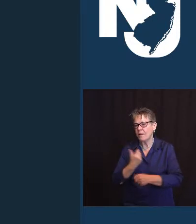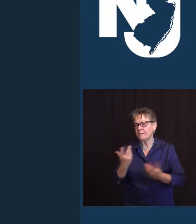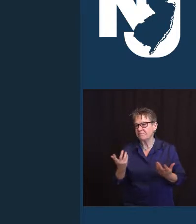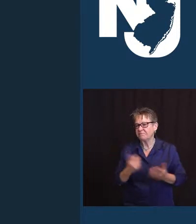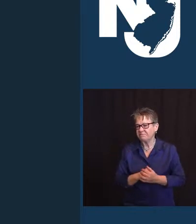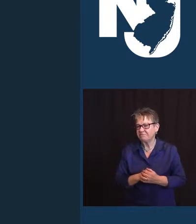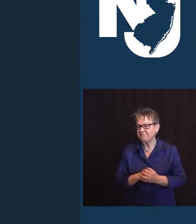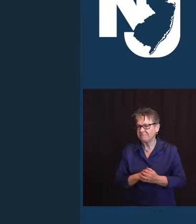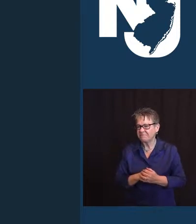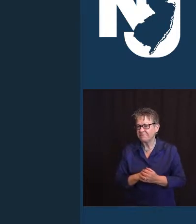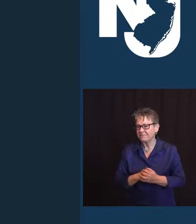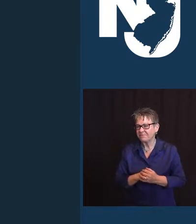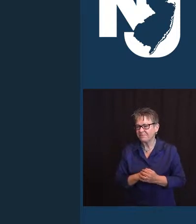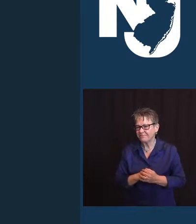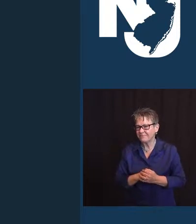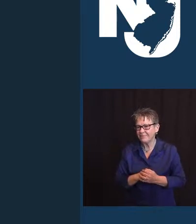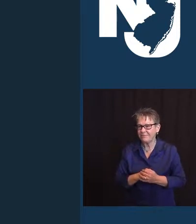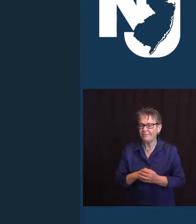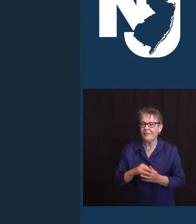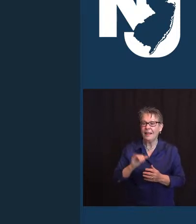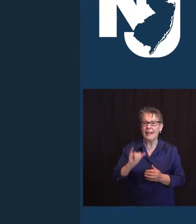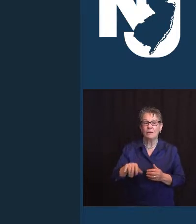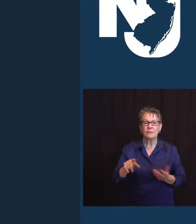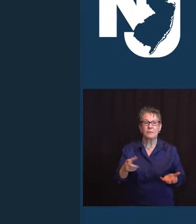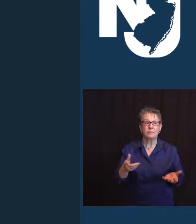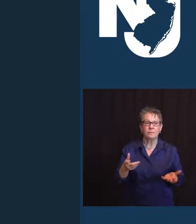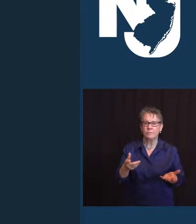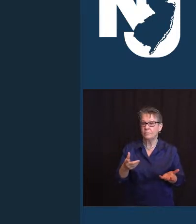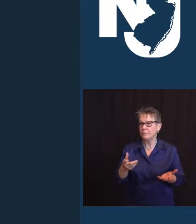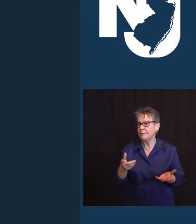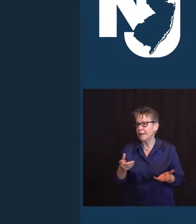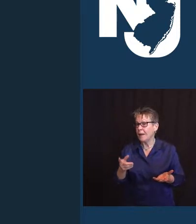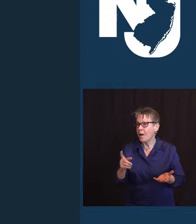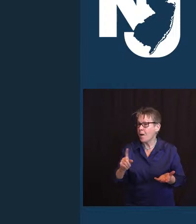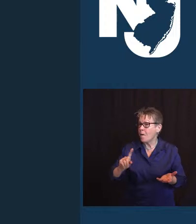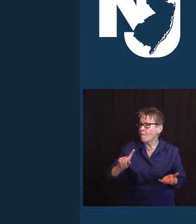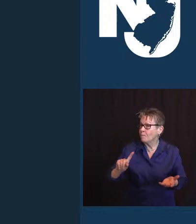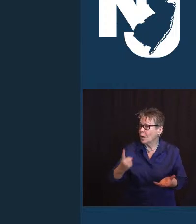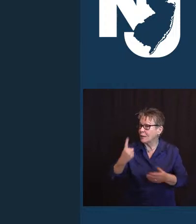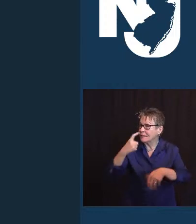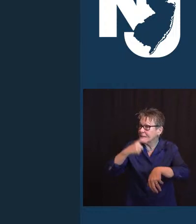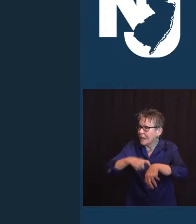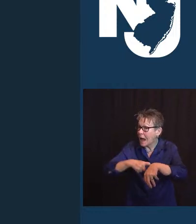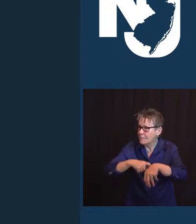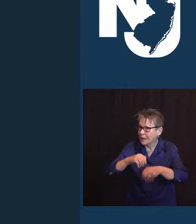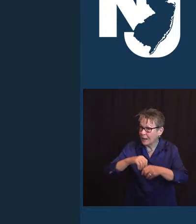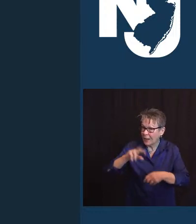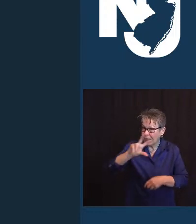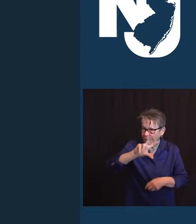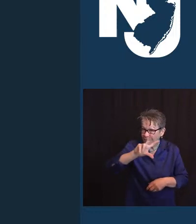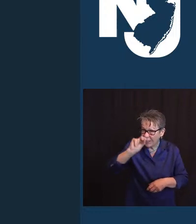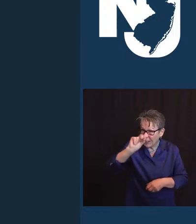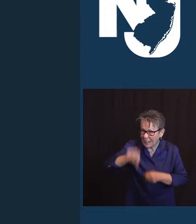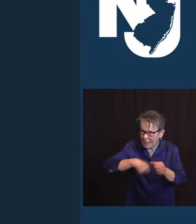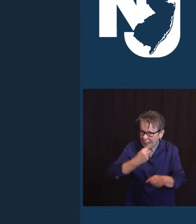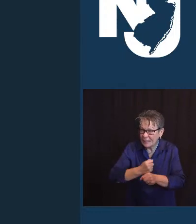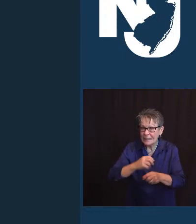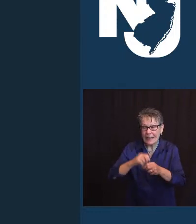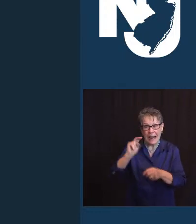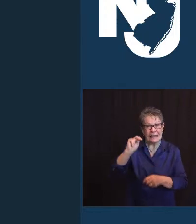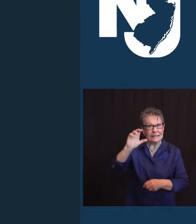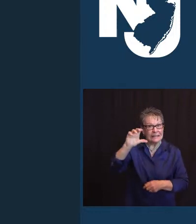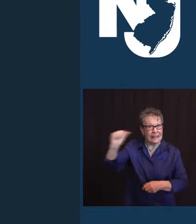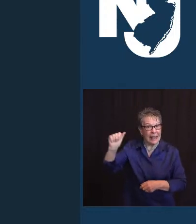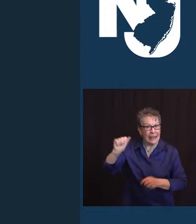Knights' first turn at the big dance in 30 years. Their victory on Friday was their first tournament win